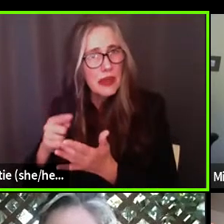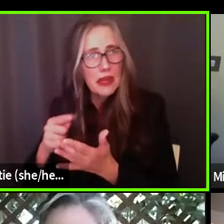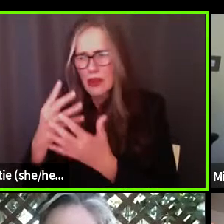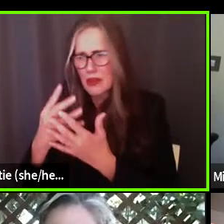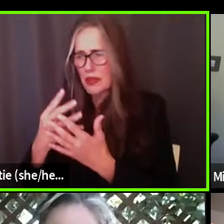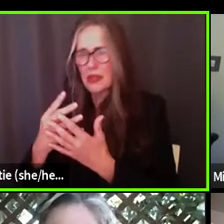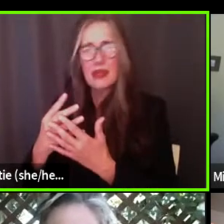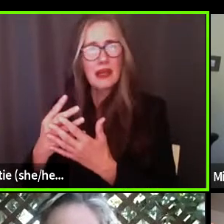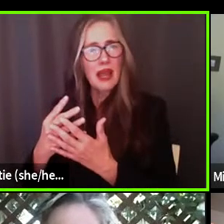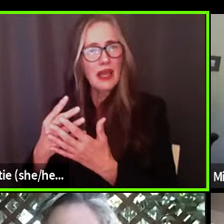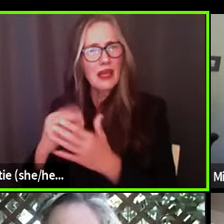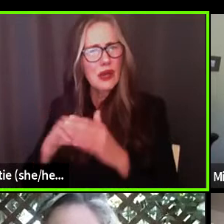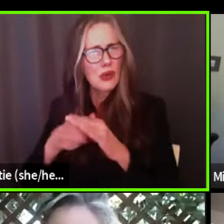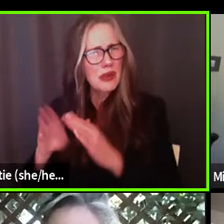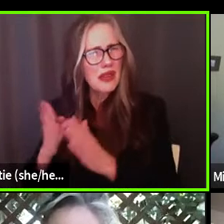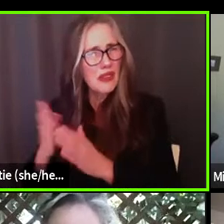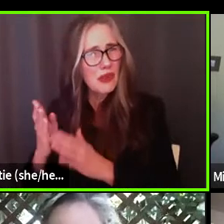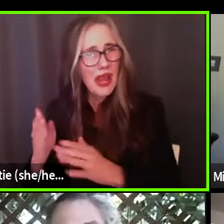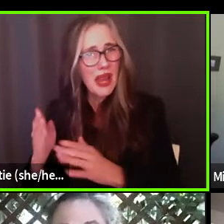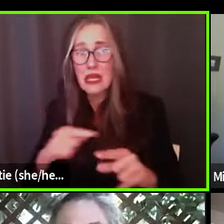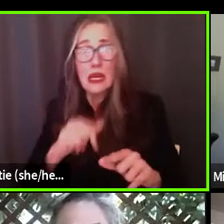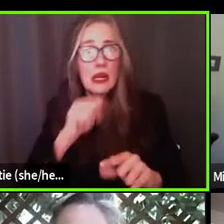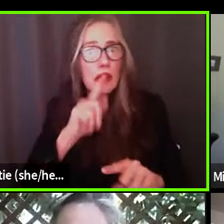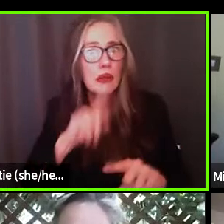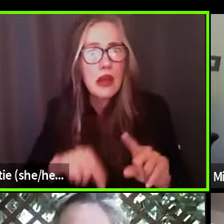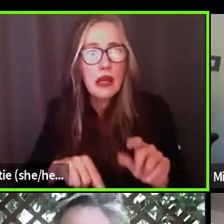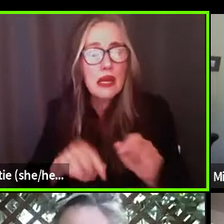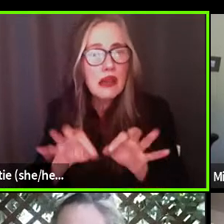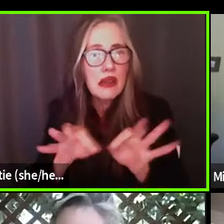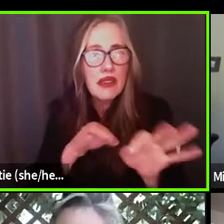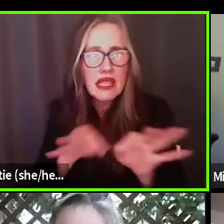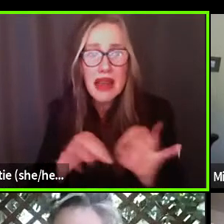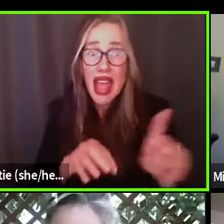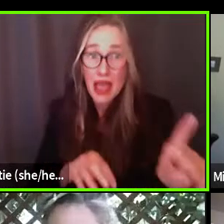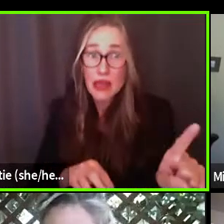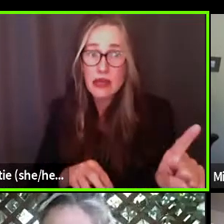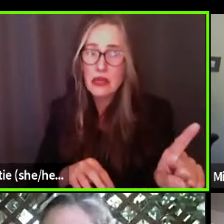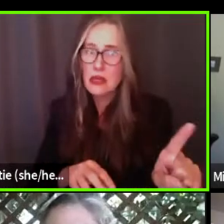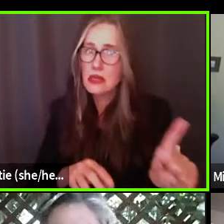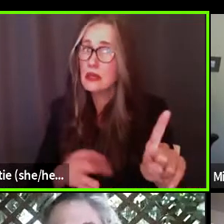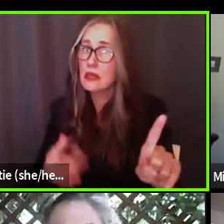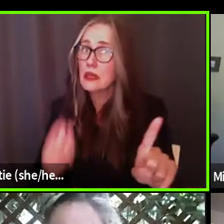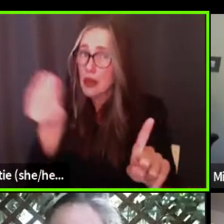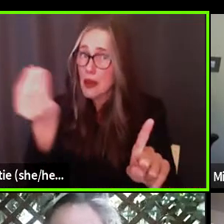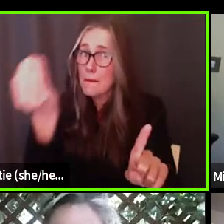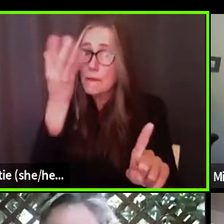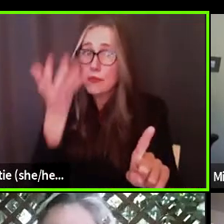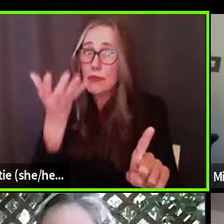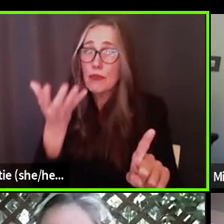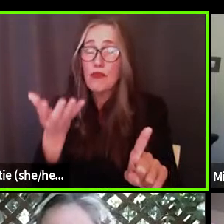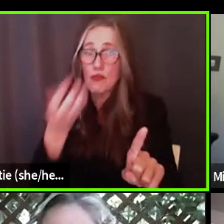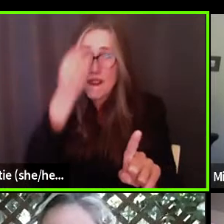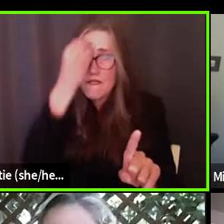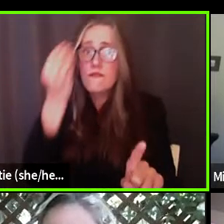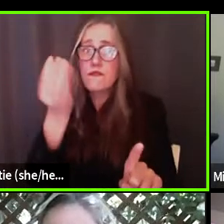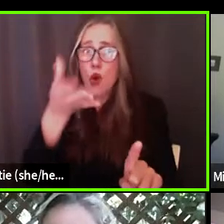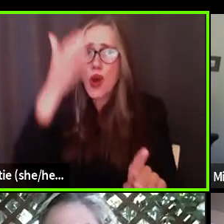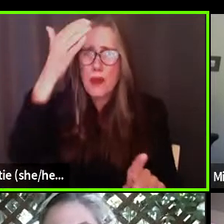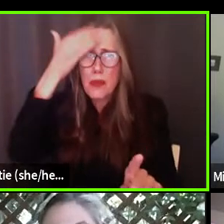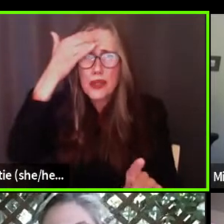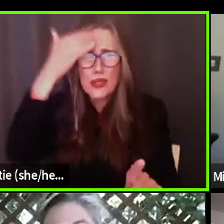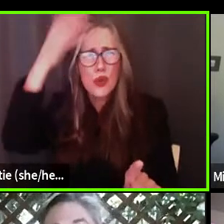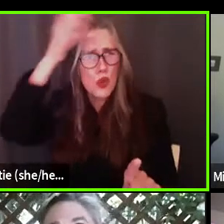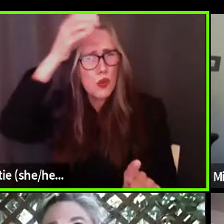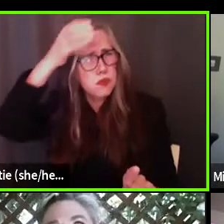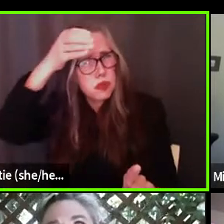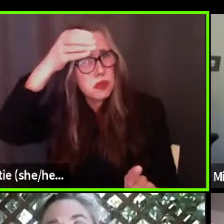you and didn't even have the language and this was like a very informed leftist person had no idea of the language and we found and